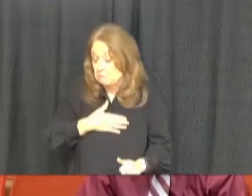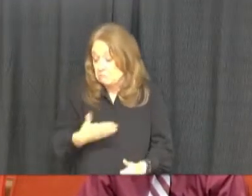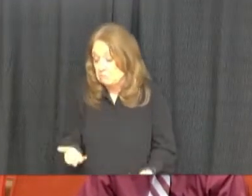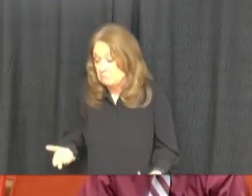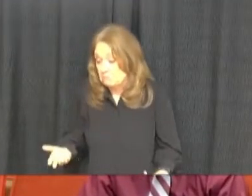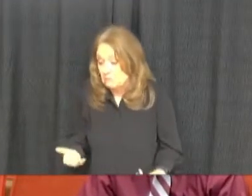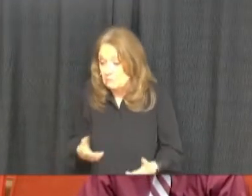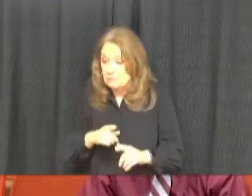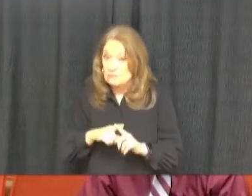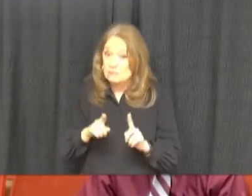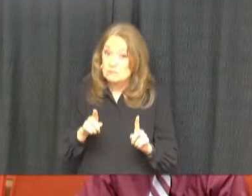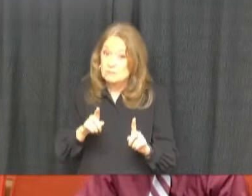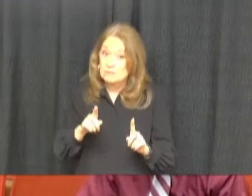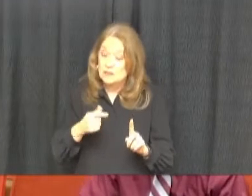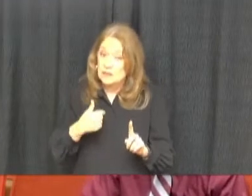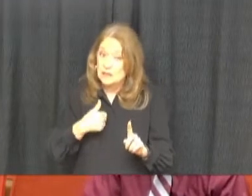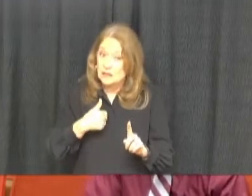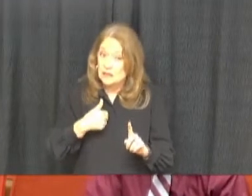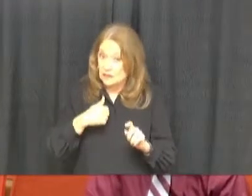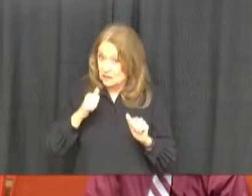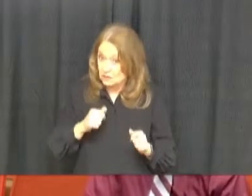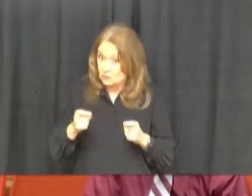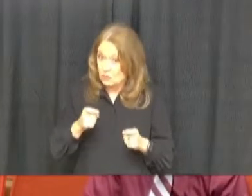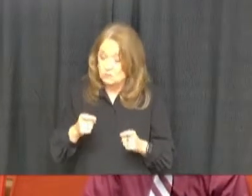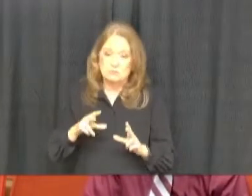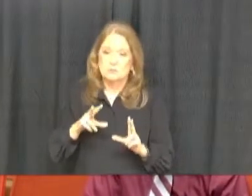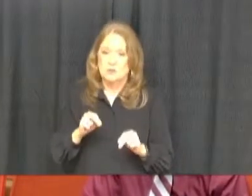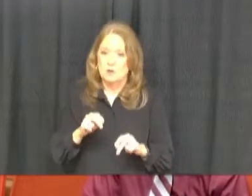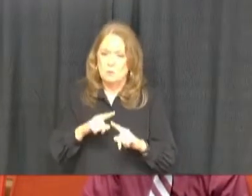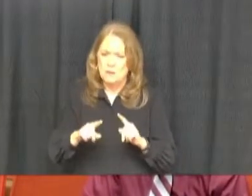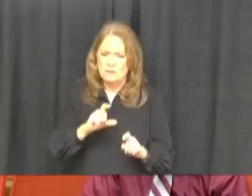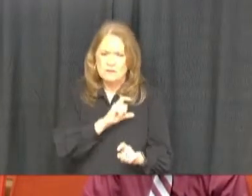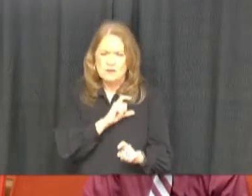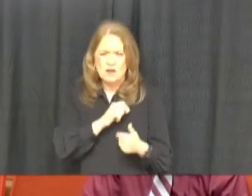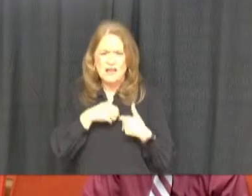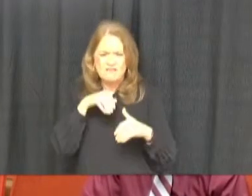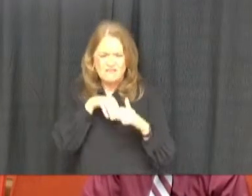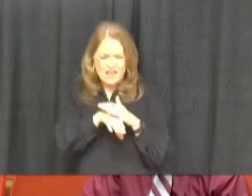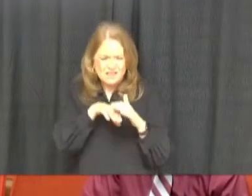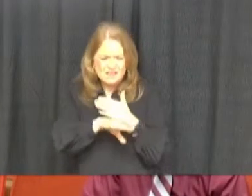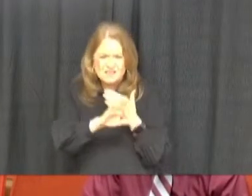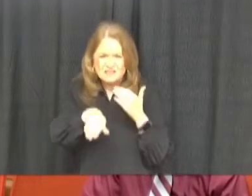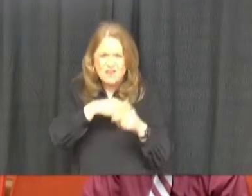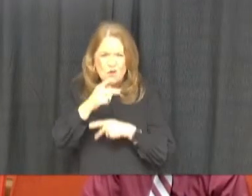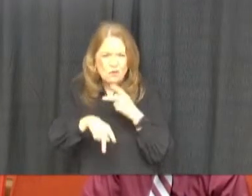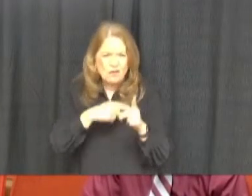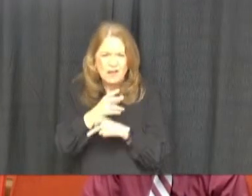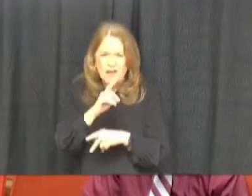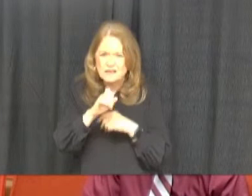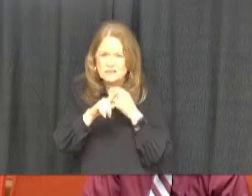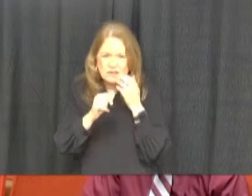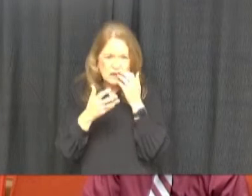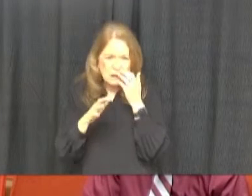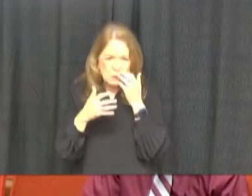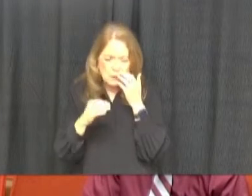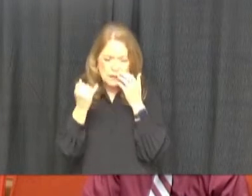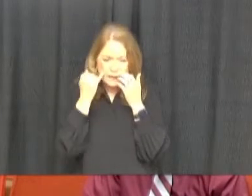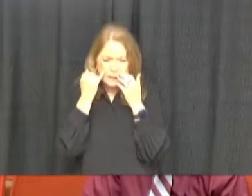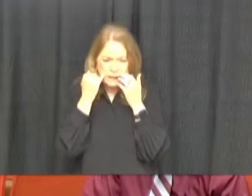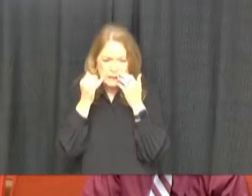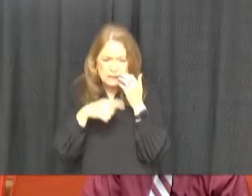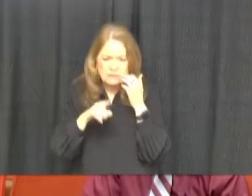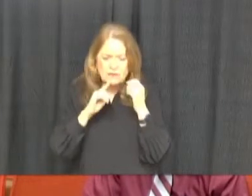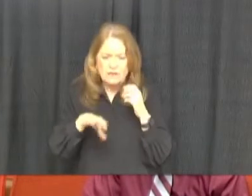that. So can I control that? No, but these officers have access to all kinds of data already. And if they